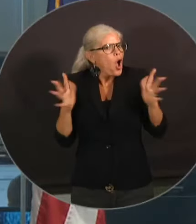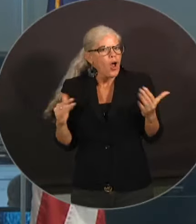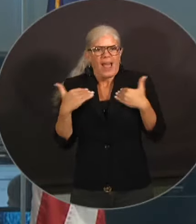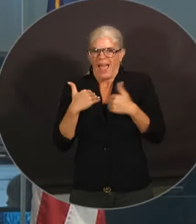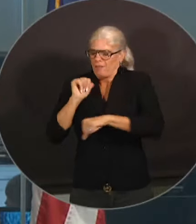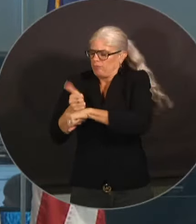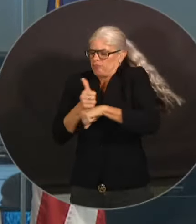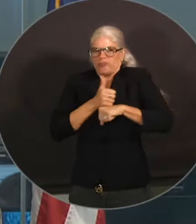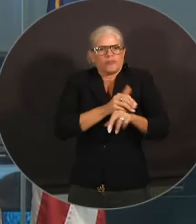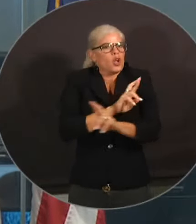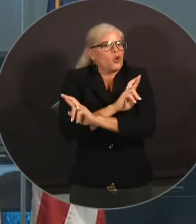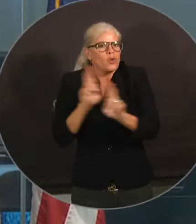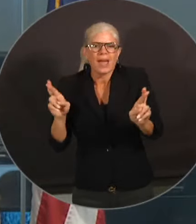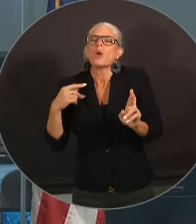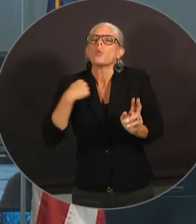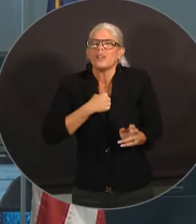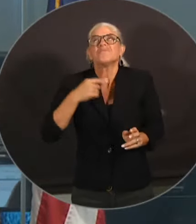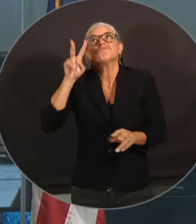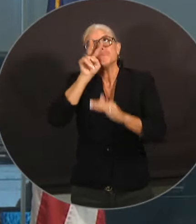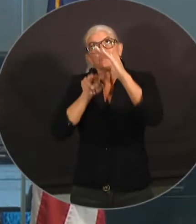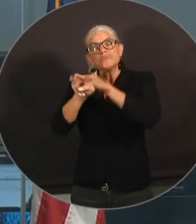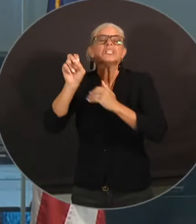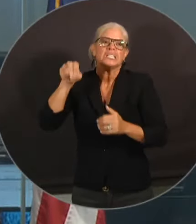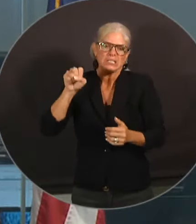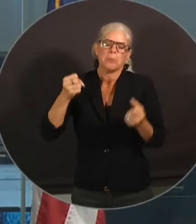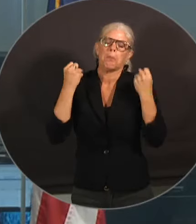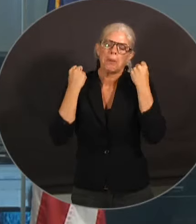some significant debris. We also have